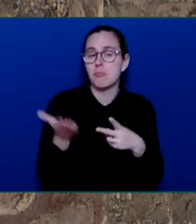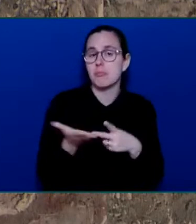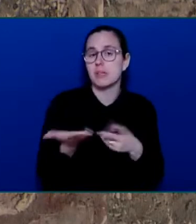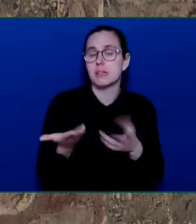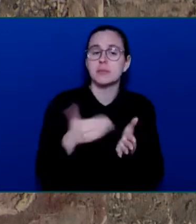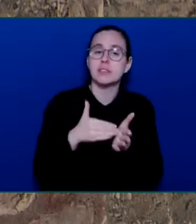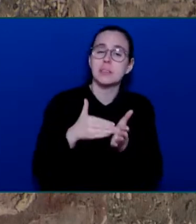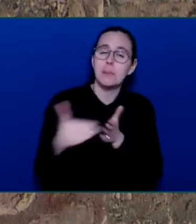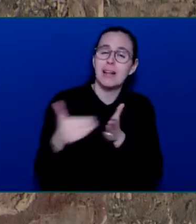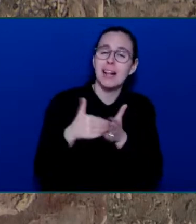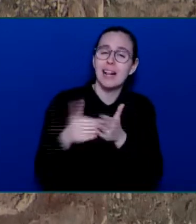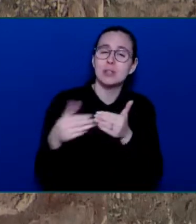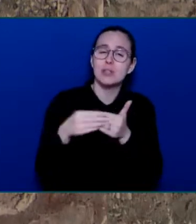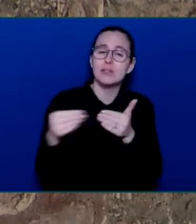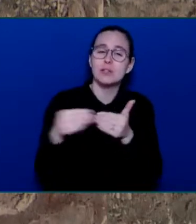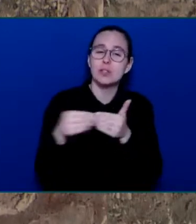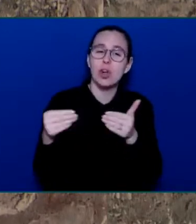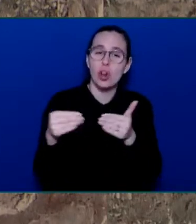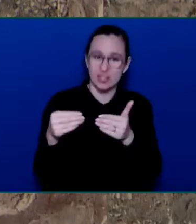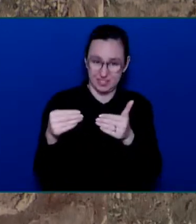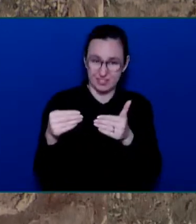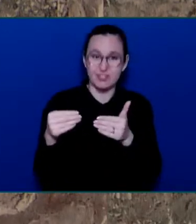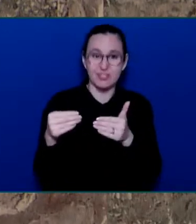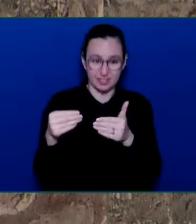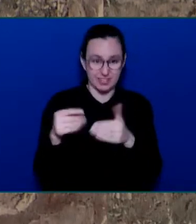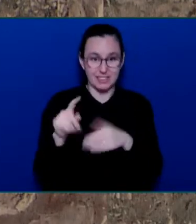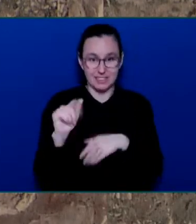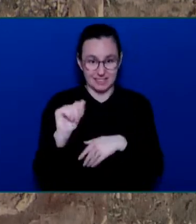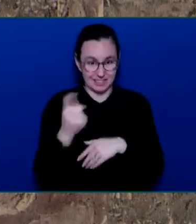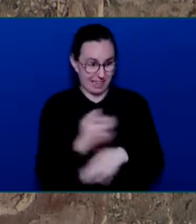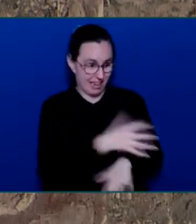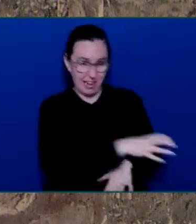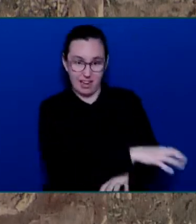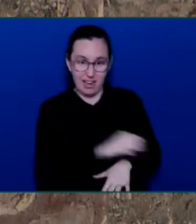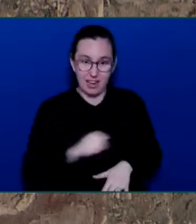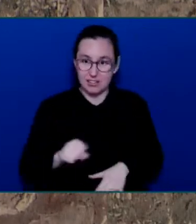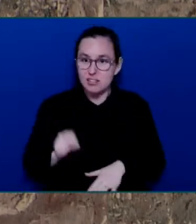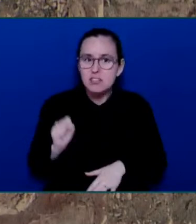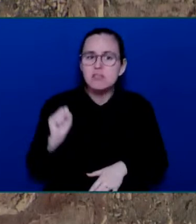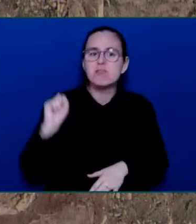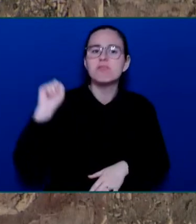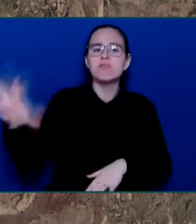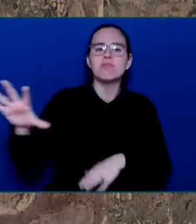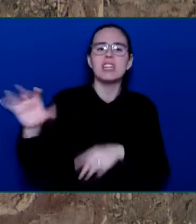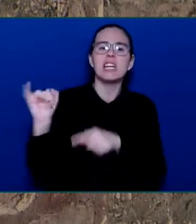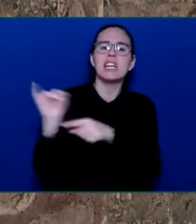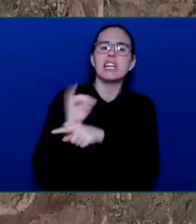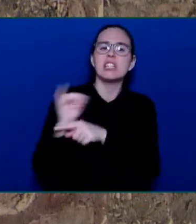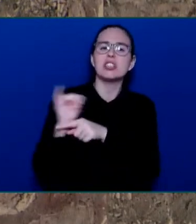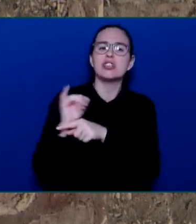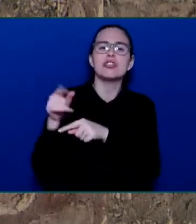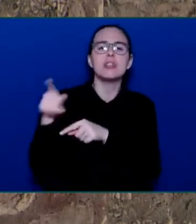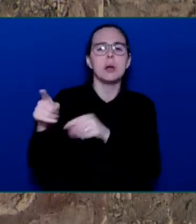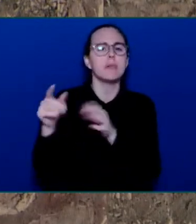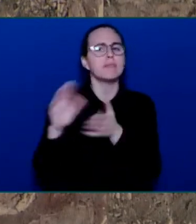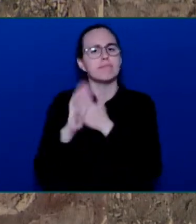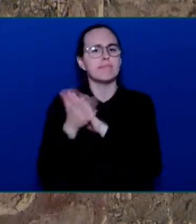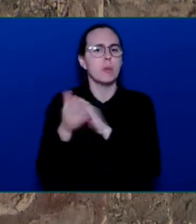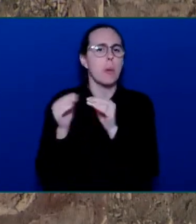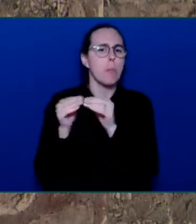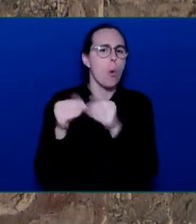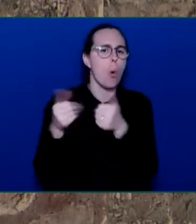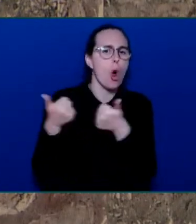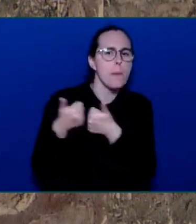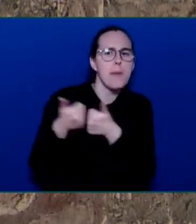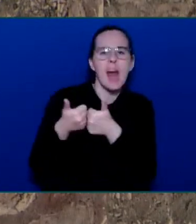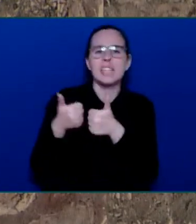reduce emissions and increase competitiveness? Members? Mr. Speaker, are they going to cut the rebates for heat pumps, for electric vehicles, for better